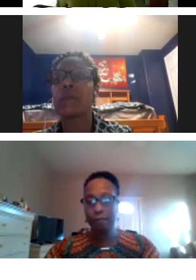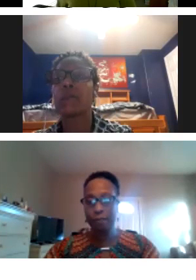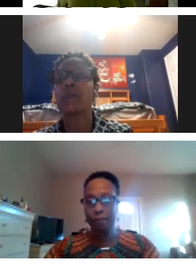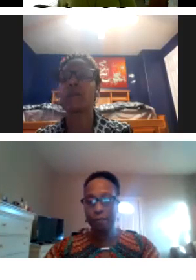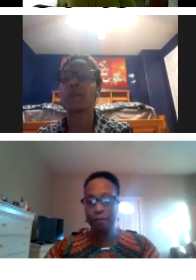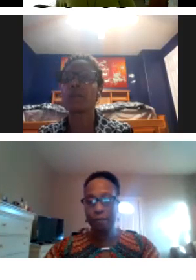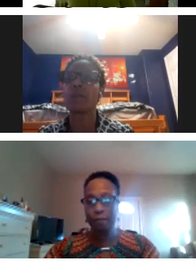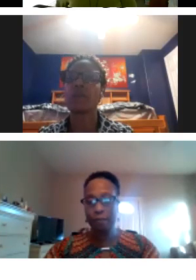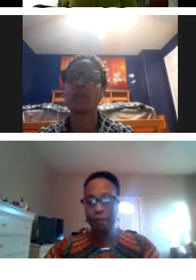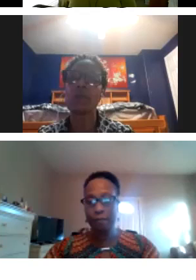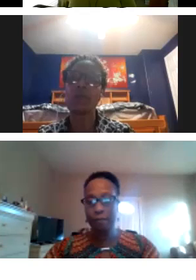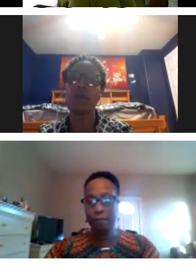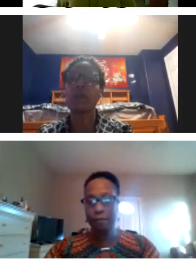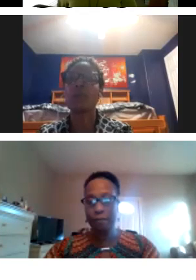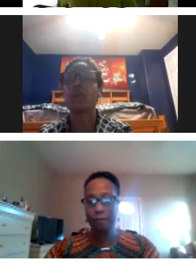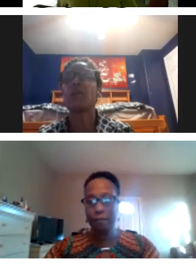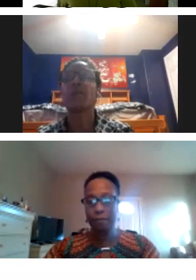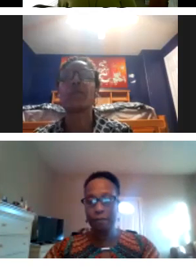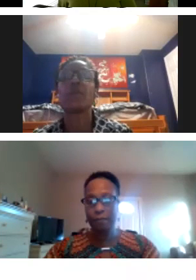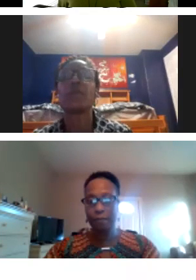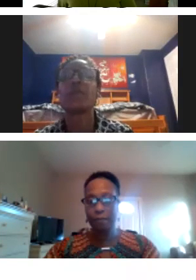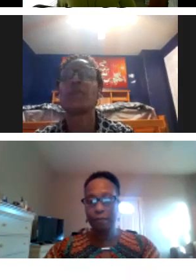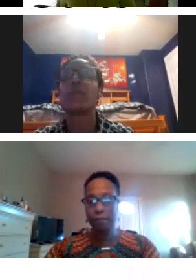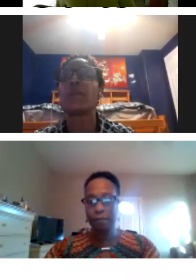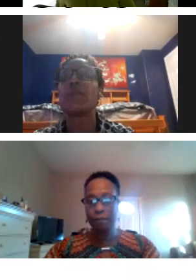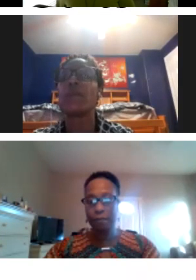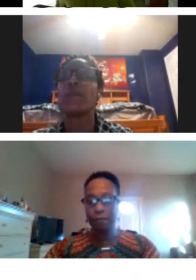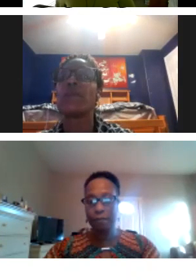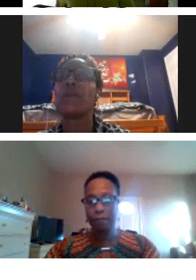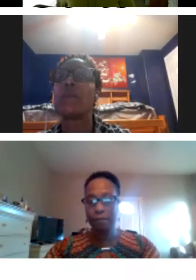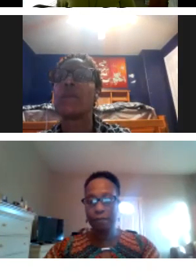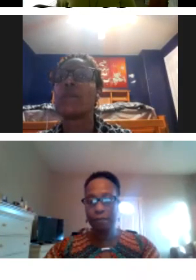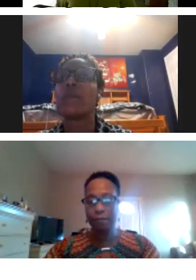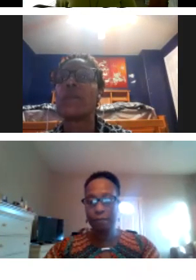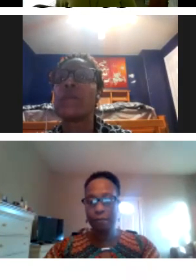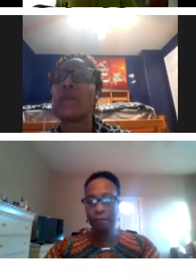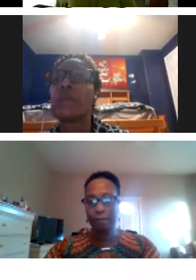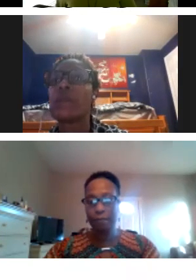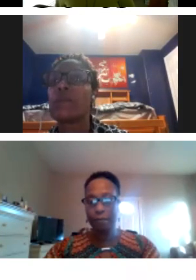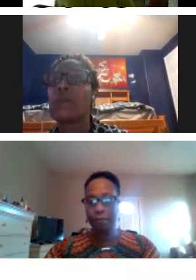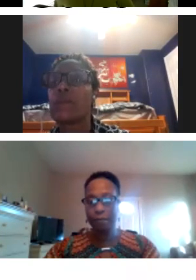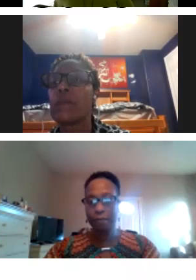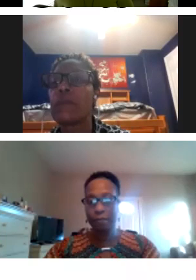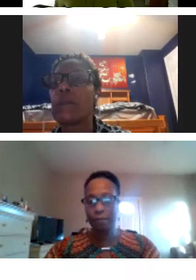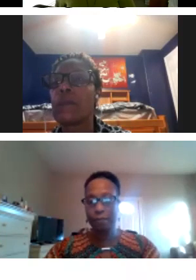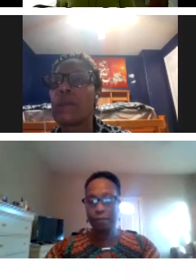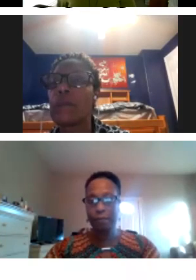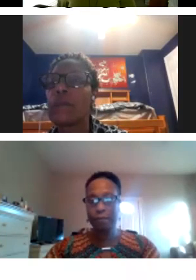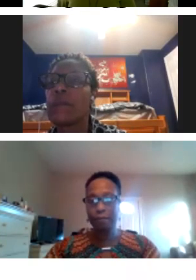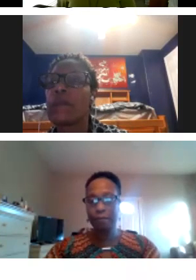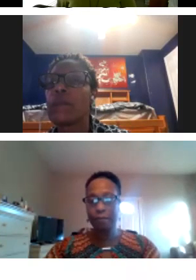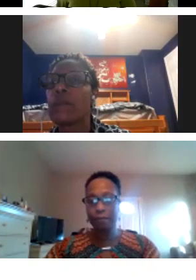women. And here's a hint, it does not include encouraging people to use more condoms or shaming people about